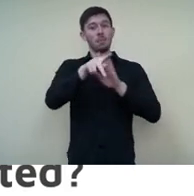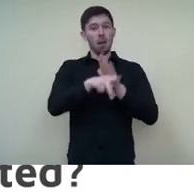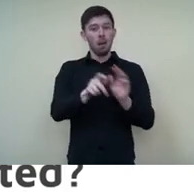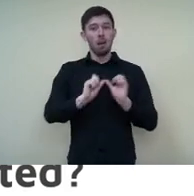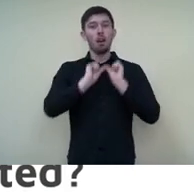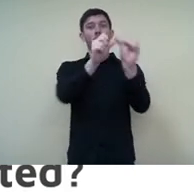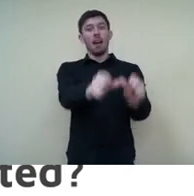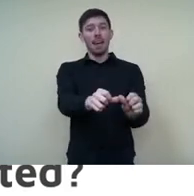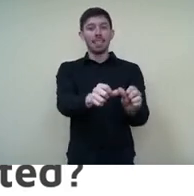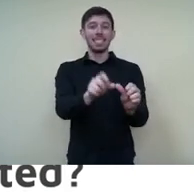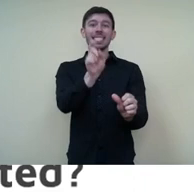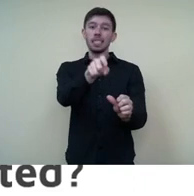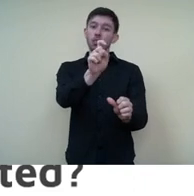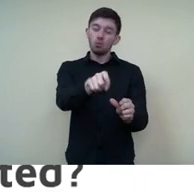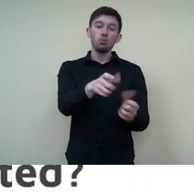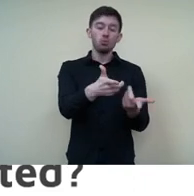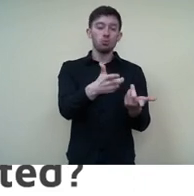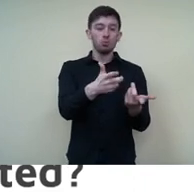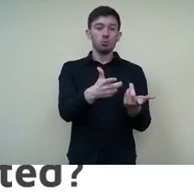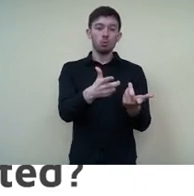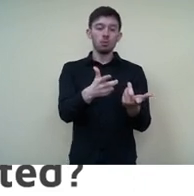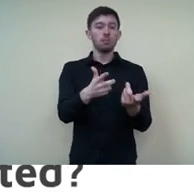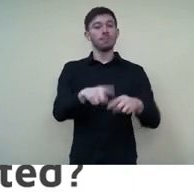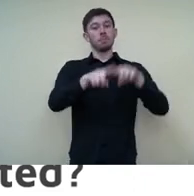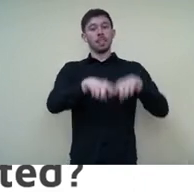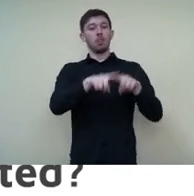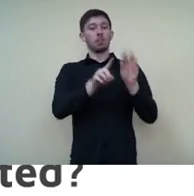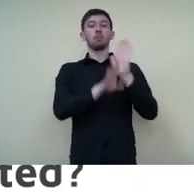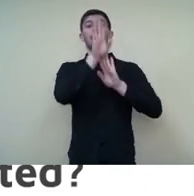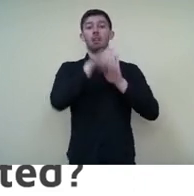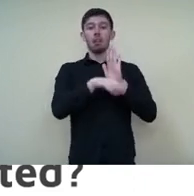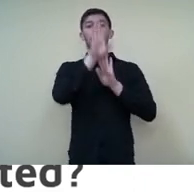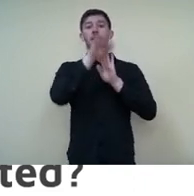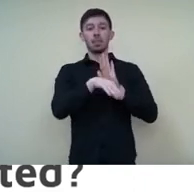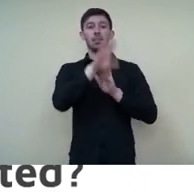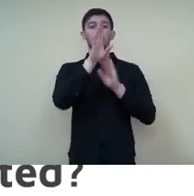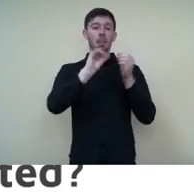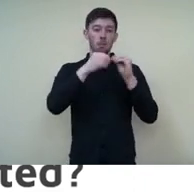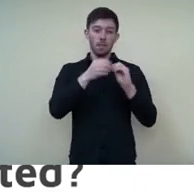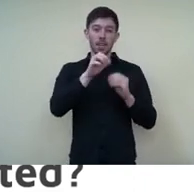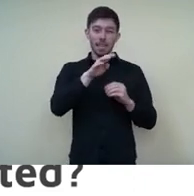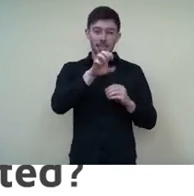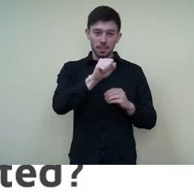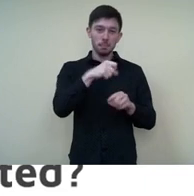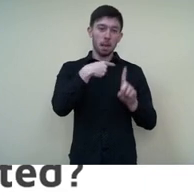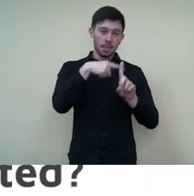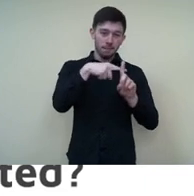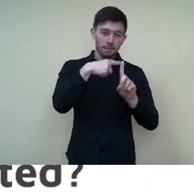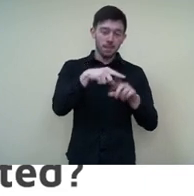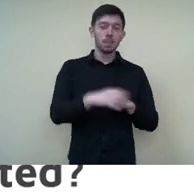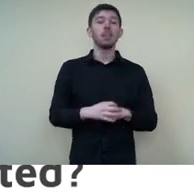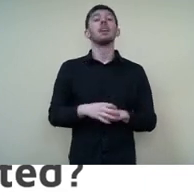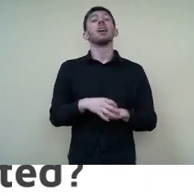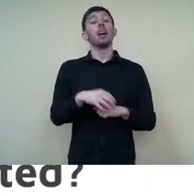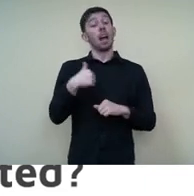and then reintroduced to account for the rise and fall of the disease. You allow others to be put at risk for COVID and impacts will last after COVID. As I